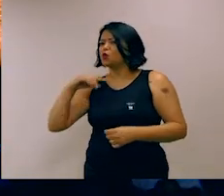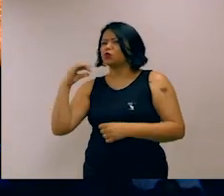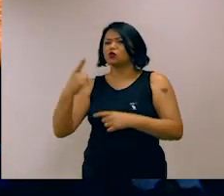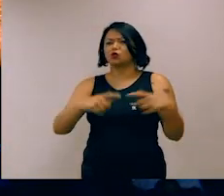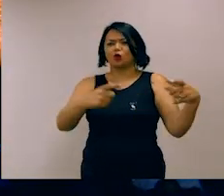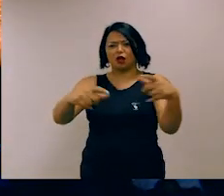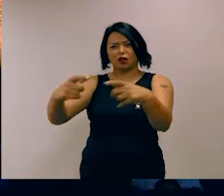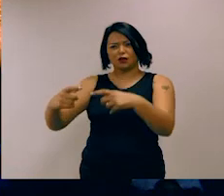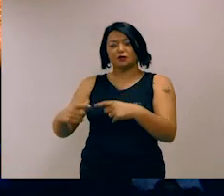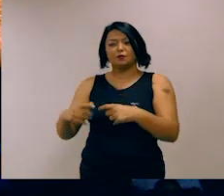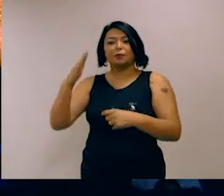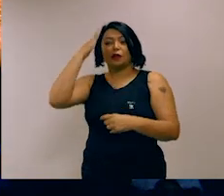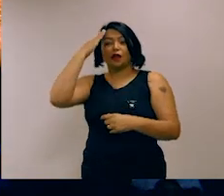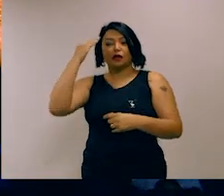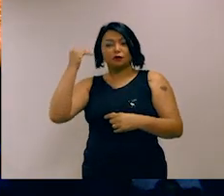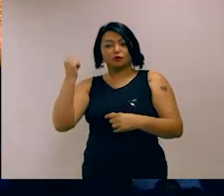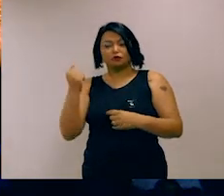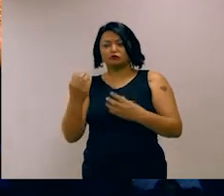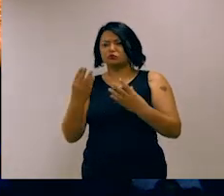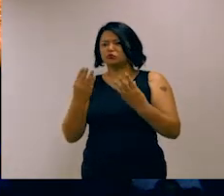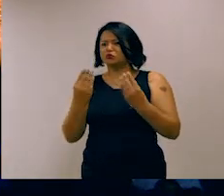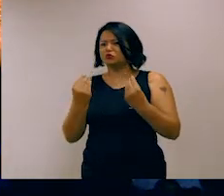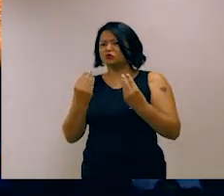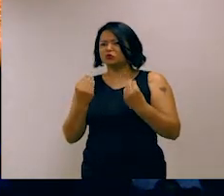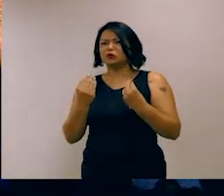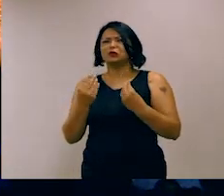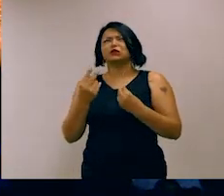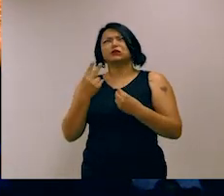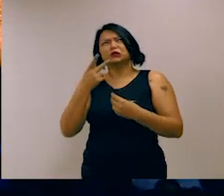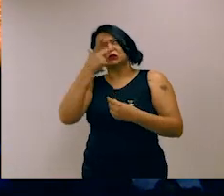organizations. We know that